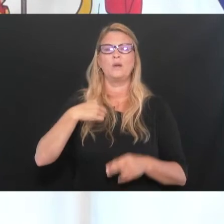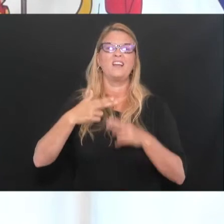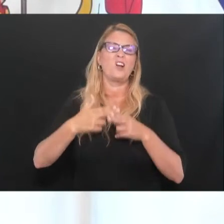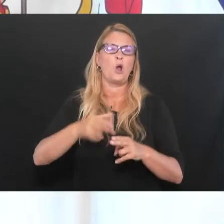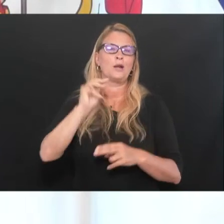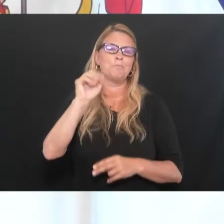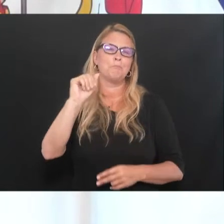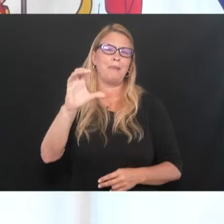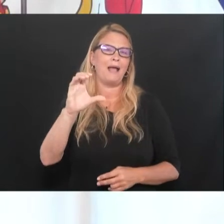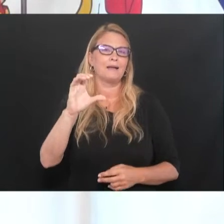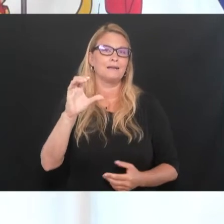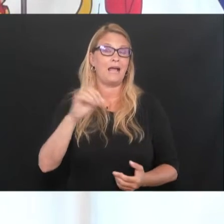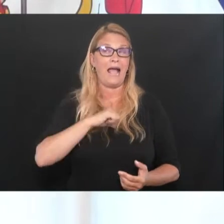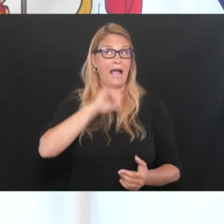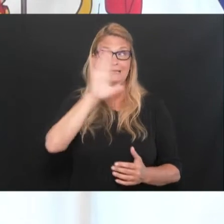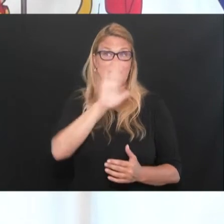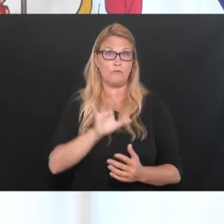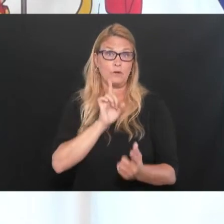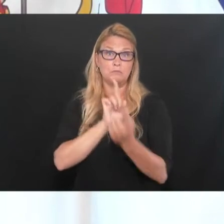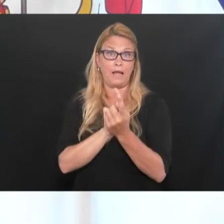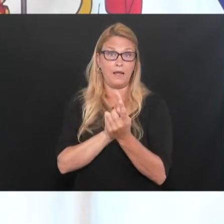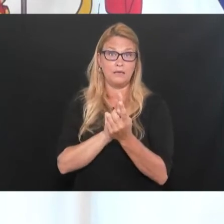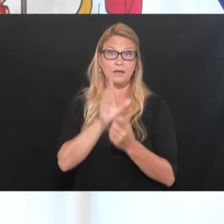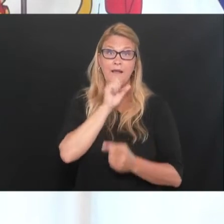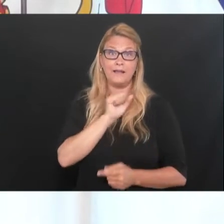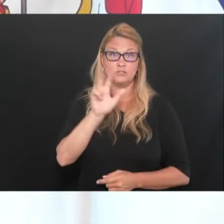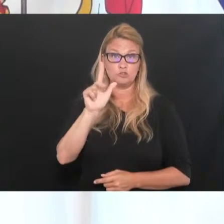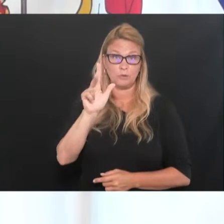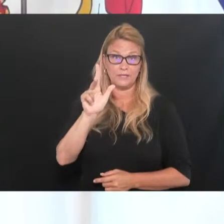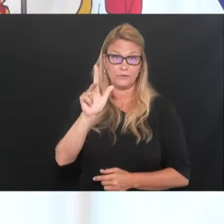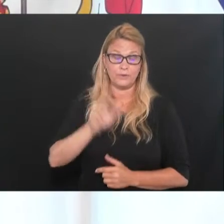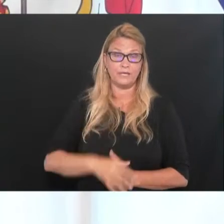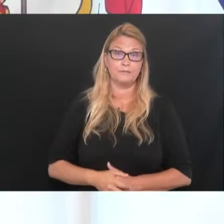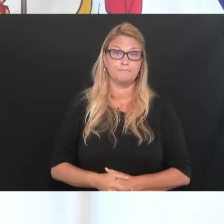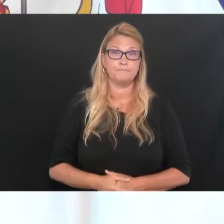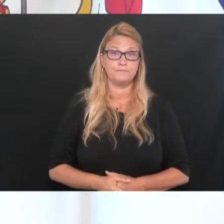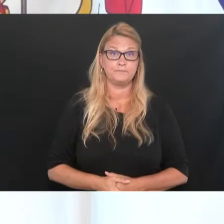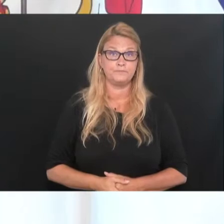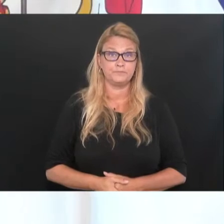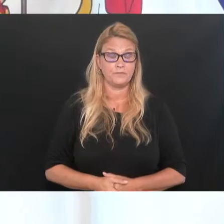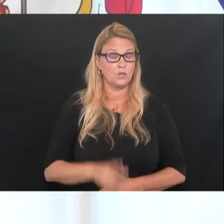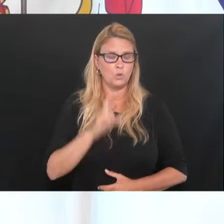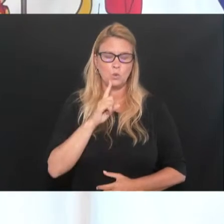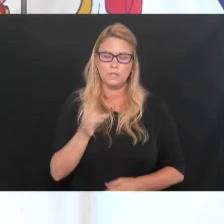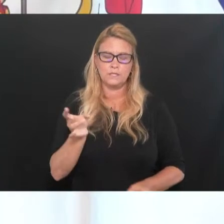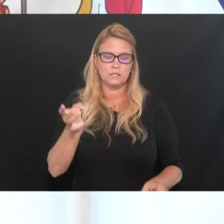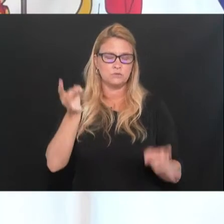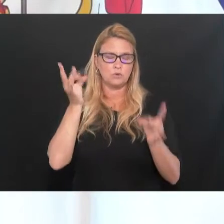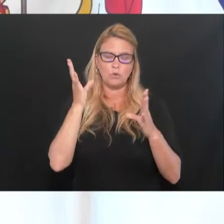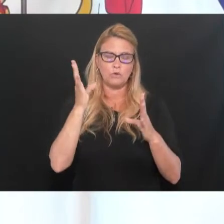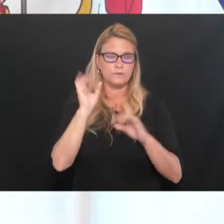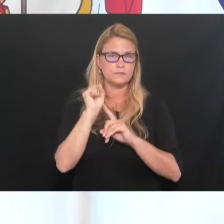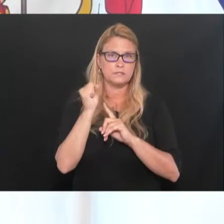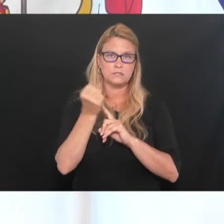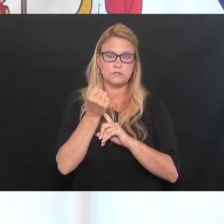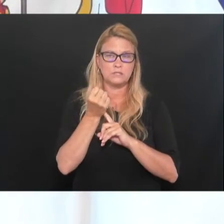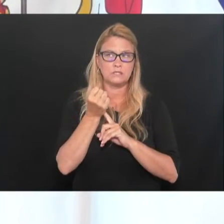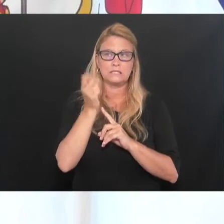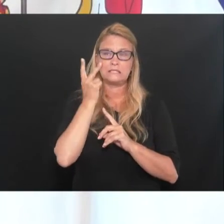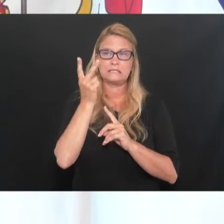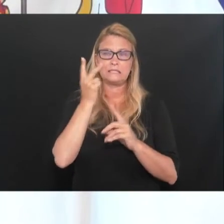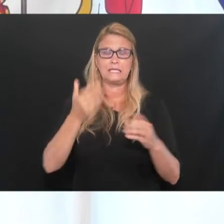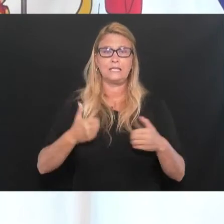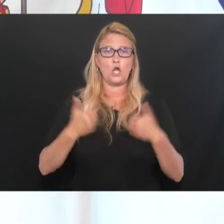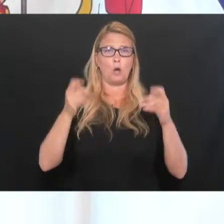and I didn't know the young man, 23 years old. It is a tragedy beyond belief to lose one of our